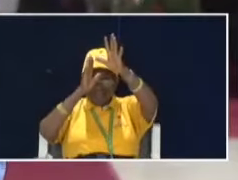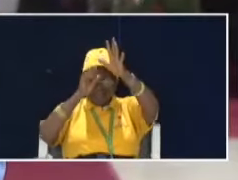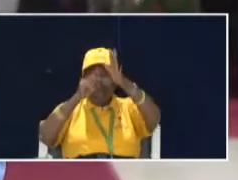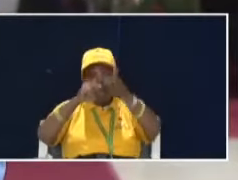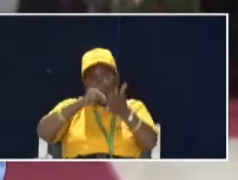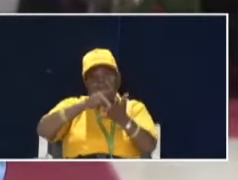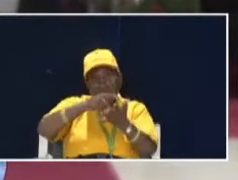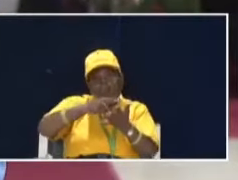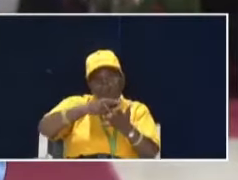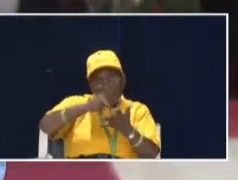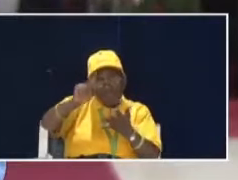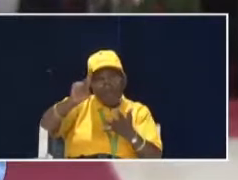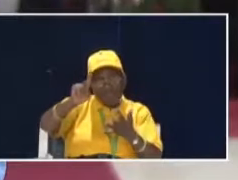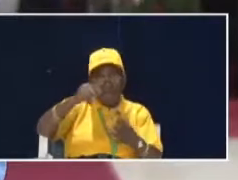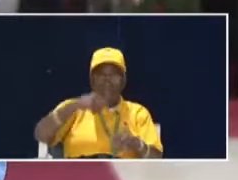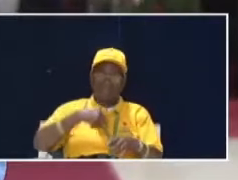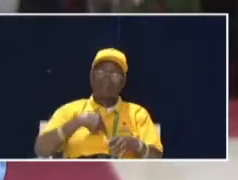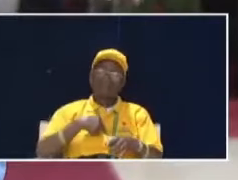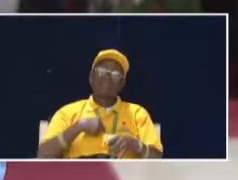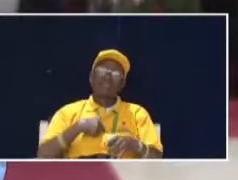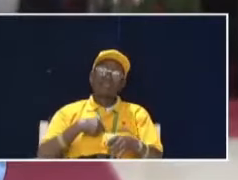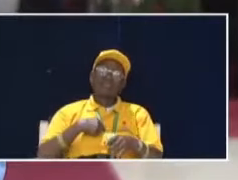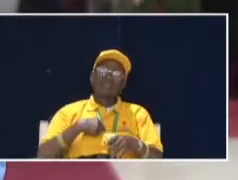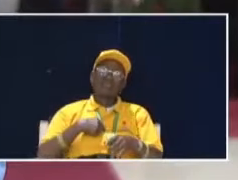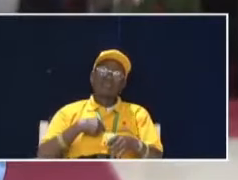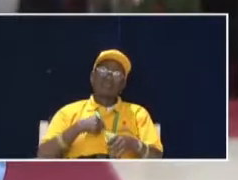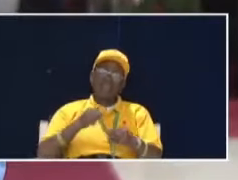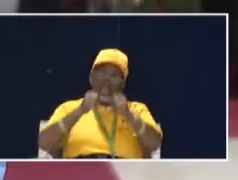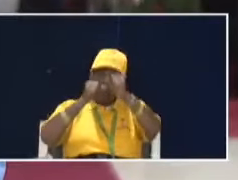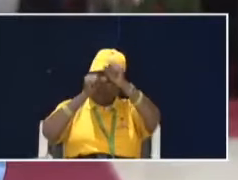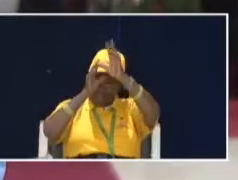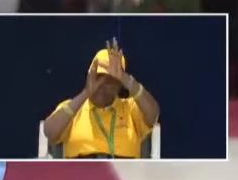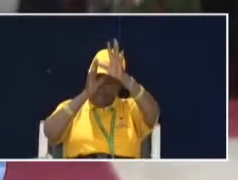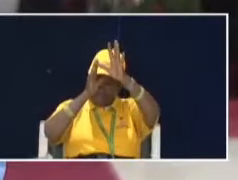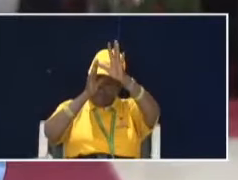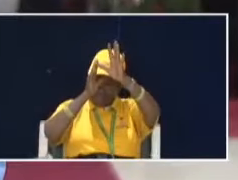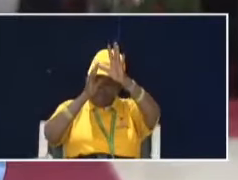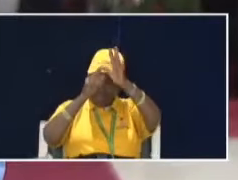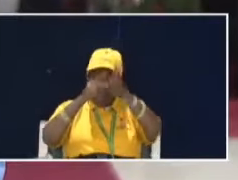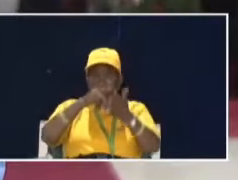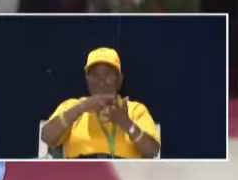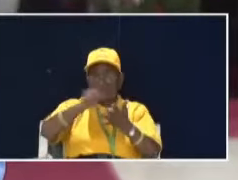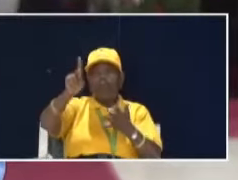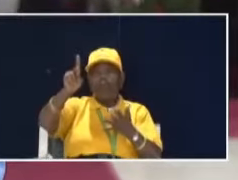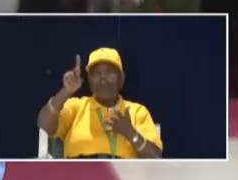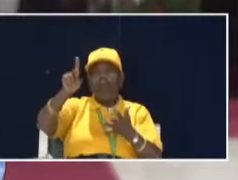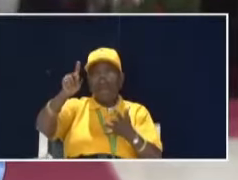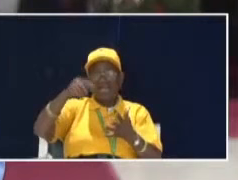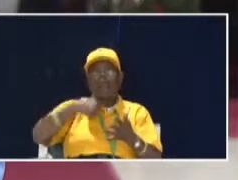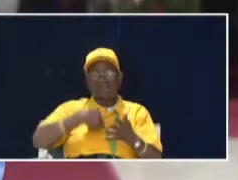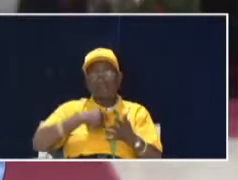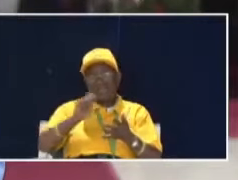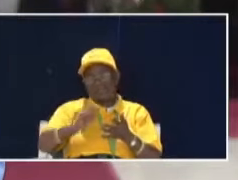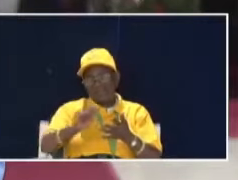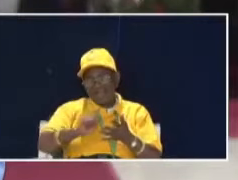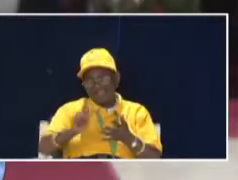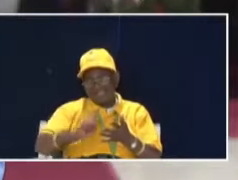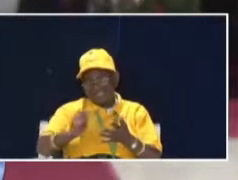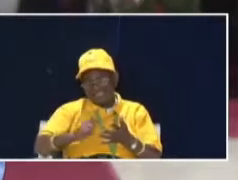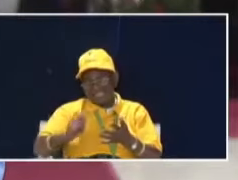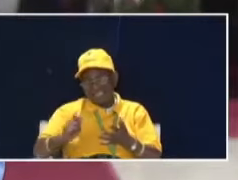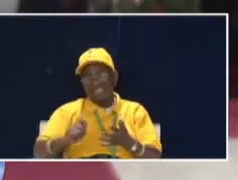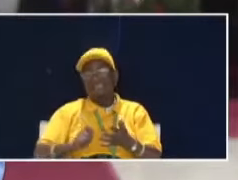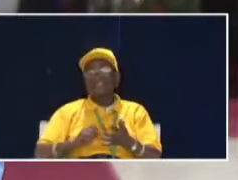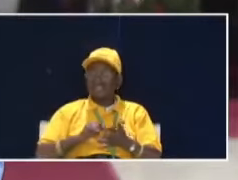Want to write that down? Father, purify me. Make me pure.